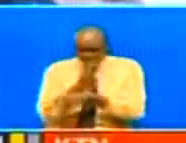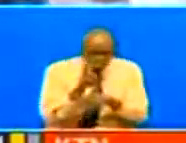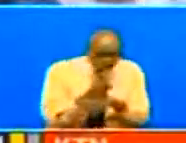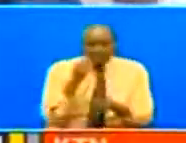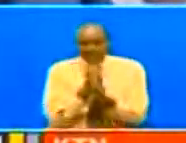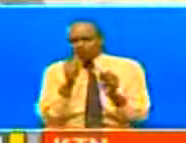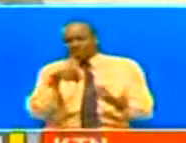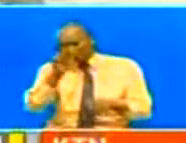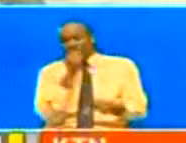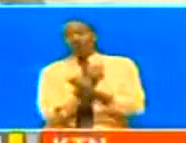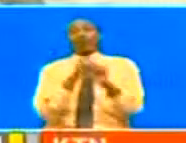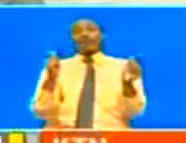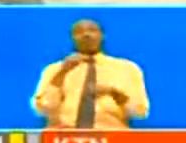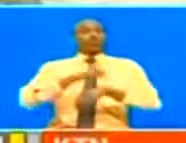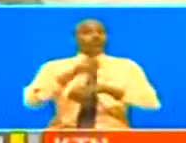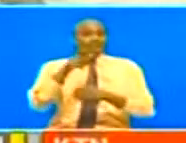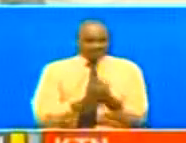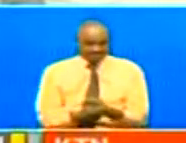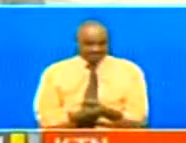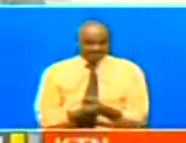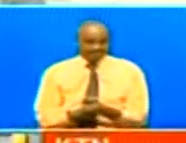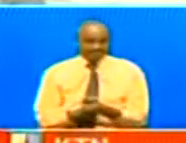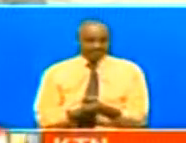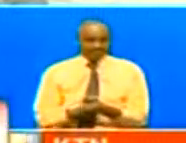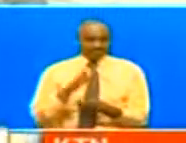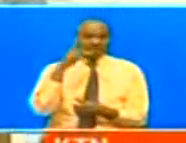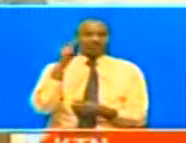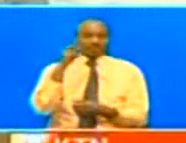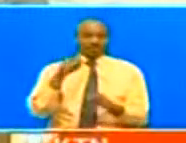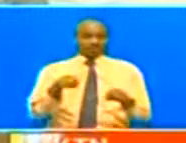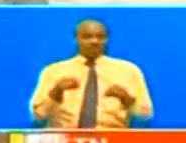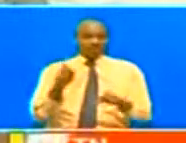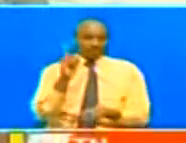kuhakikisha ustadi wao kazini. Nicholas Wambua, KTN Leo, Nairobi.